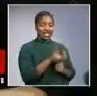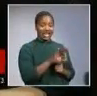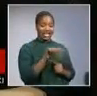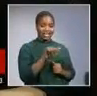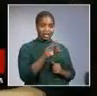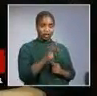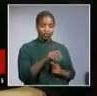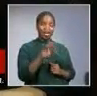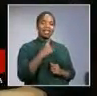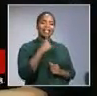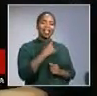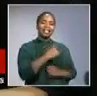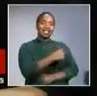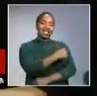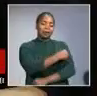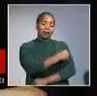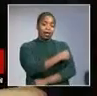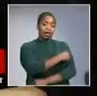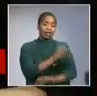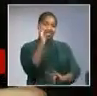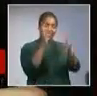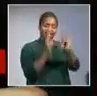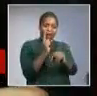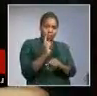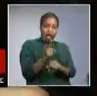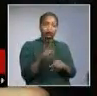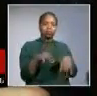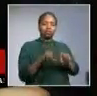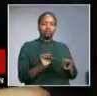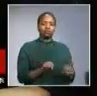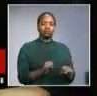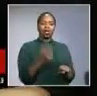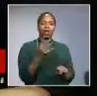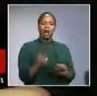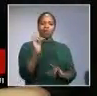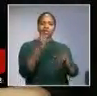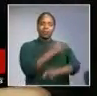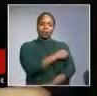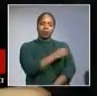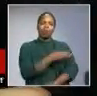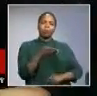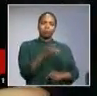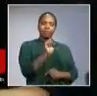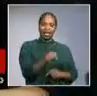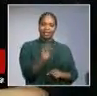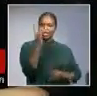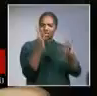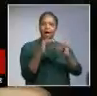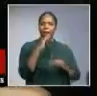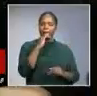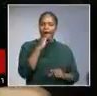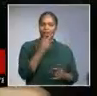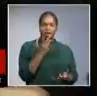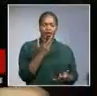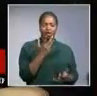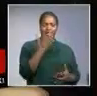says that the city manager should preside over the council meeting. Now, the city manager was present in the city. He wasn't incapacitated. In